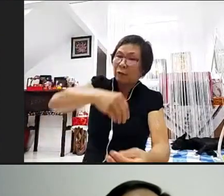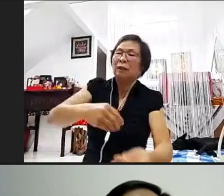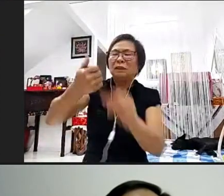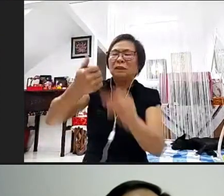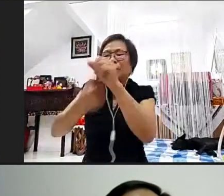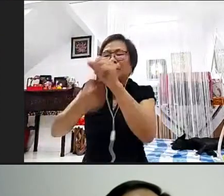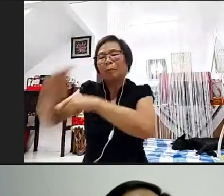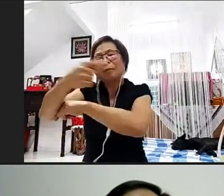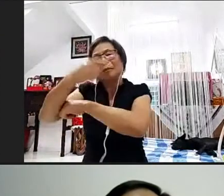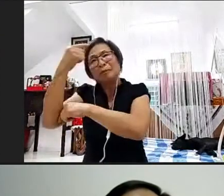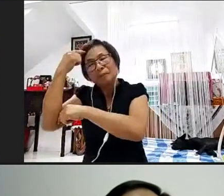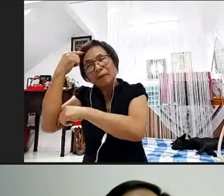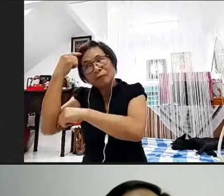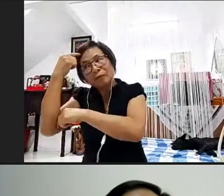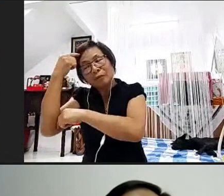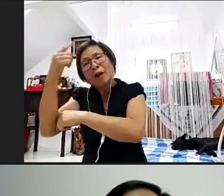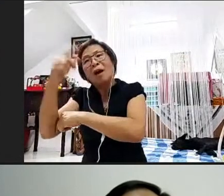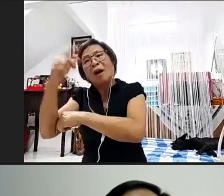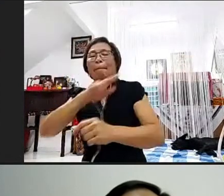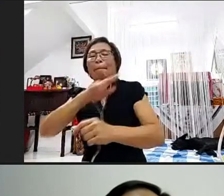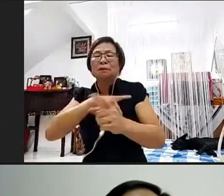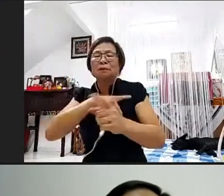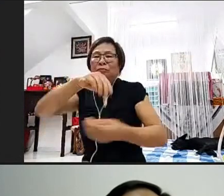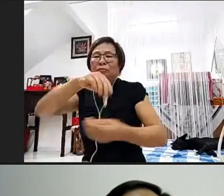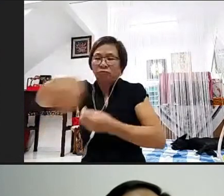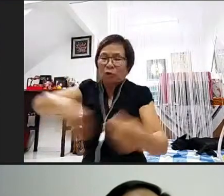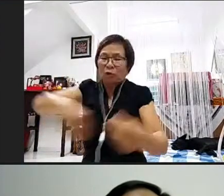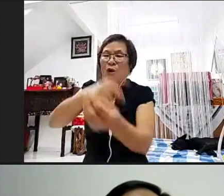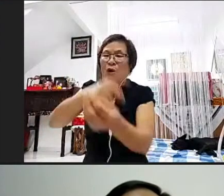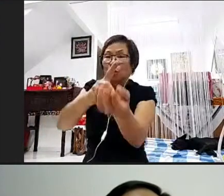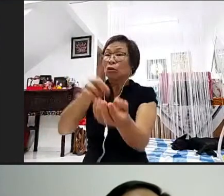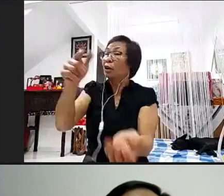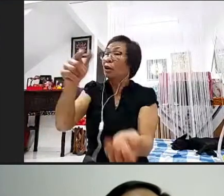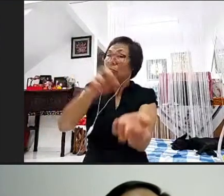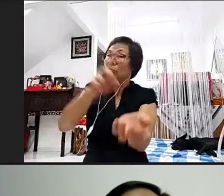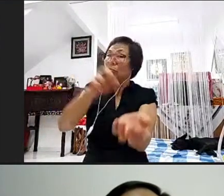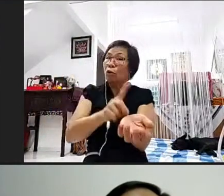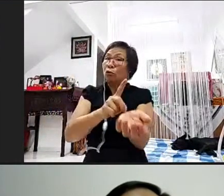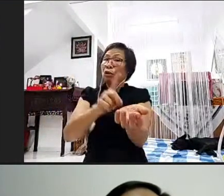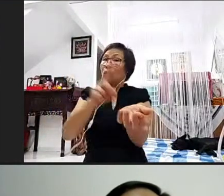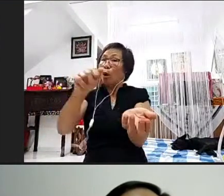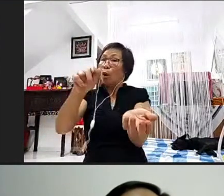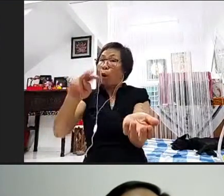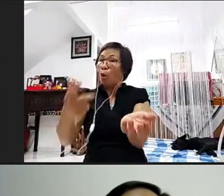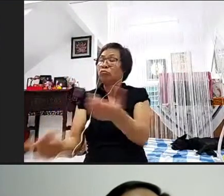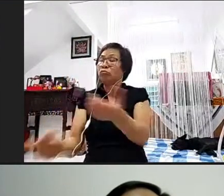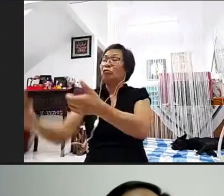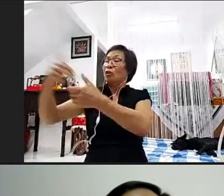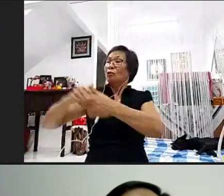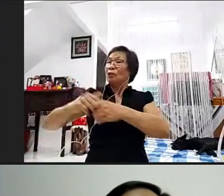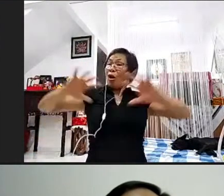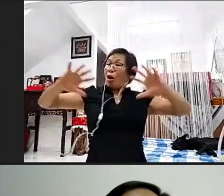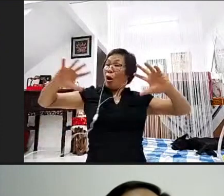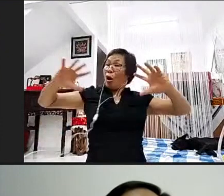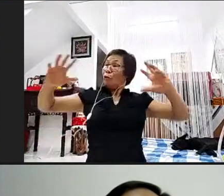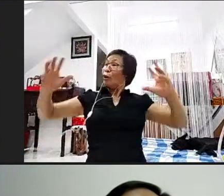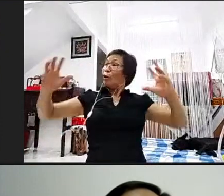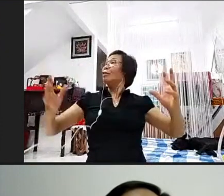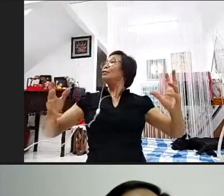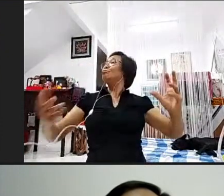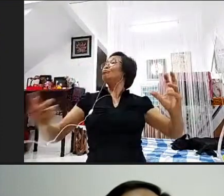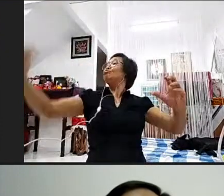for Personal Transformation. And Dr. Ong is also involved at international level. He is one